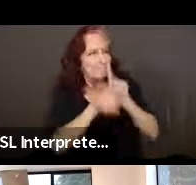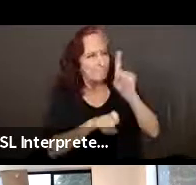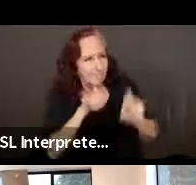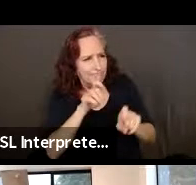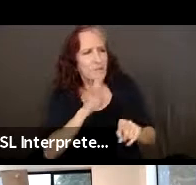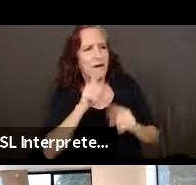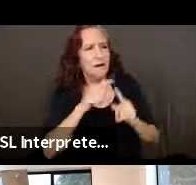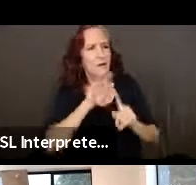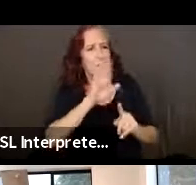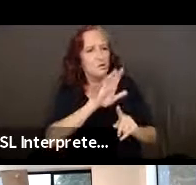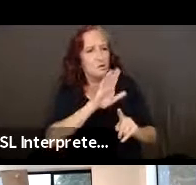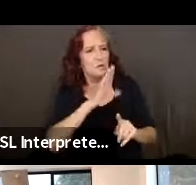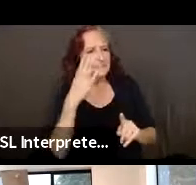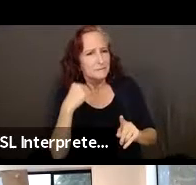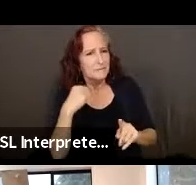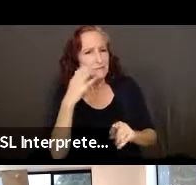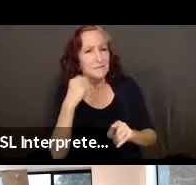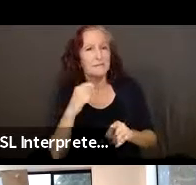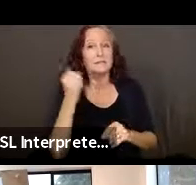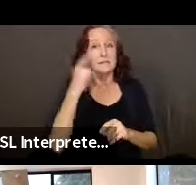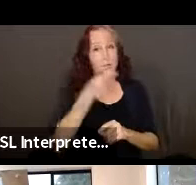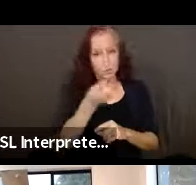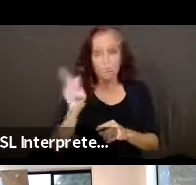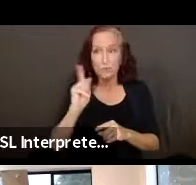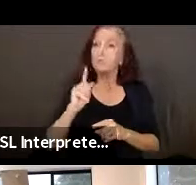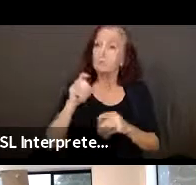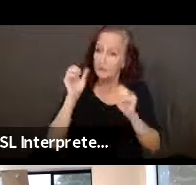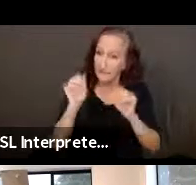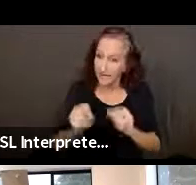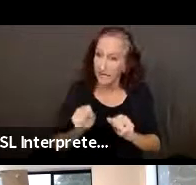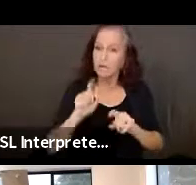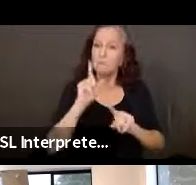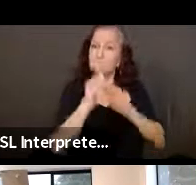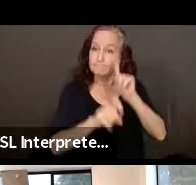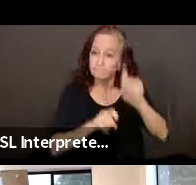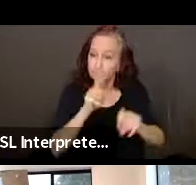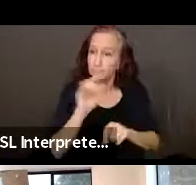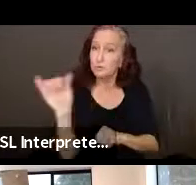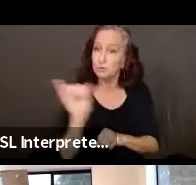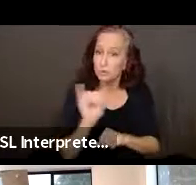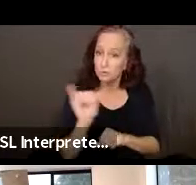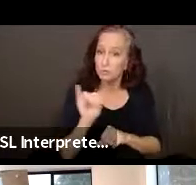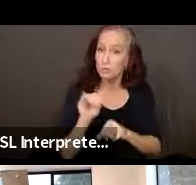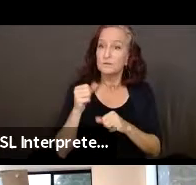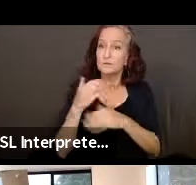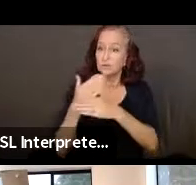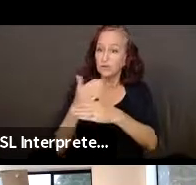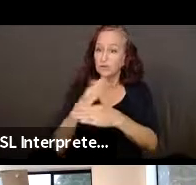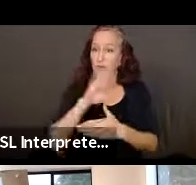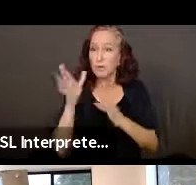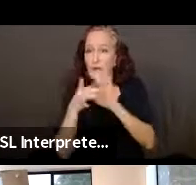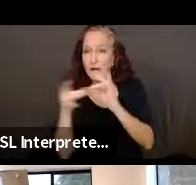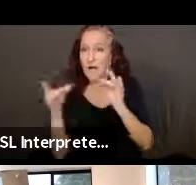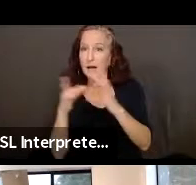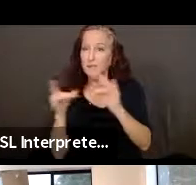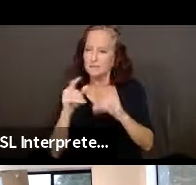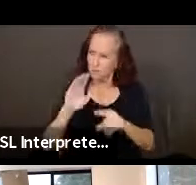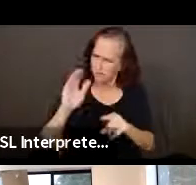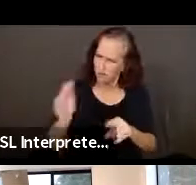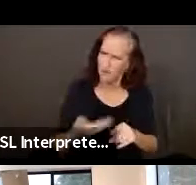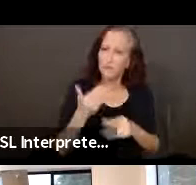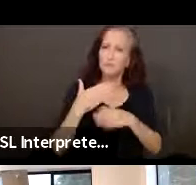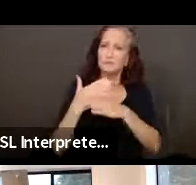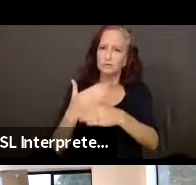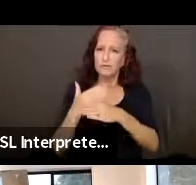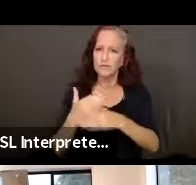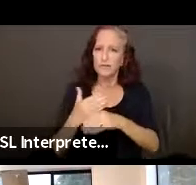would love to have you ask questions as well and share your comments, which you'll be able to do towards the end of our discussion today.